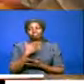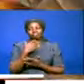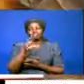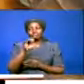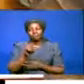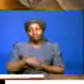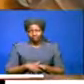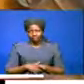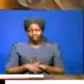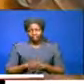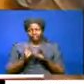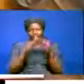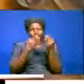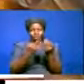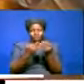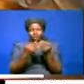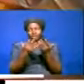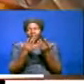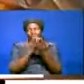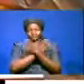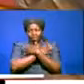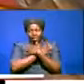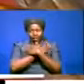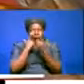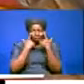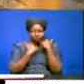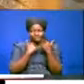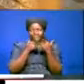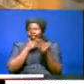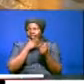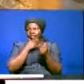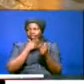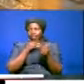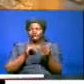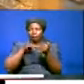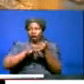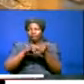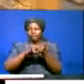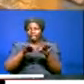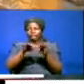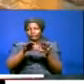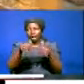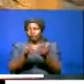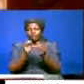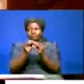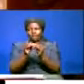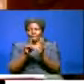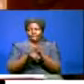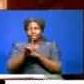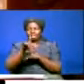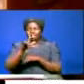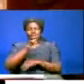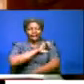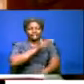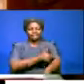msomi huyo. Mjane wa marehemu akielezea jinsi walivyokutana jijini Lagos, Nigeria, na baadaye kufunga ndoa.